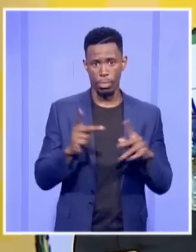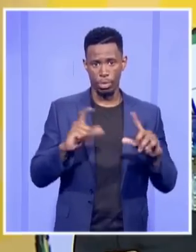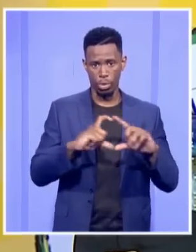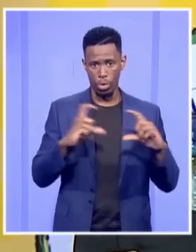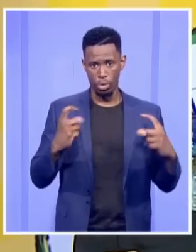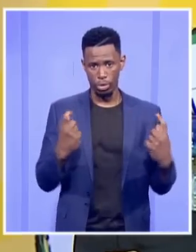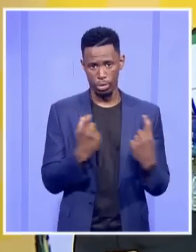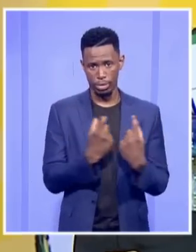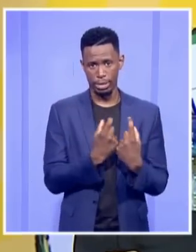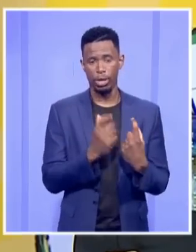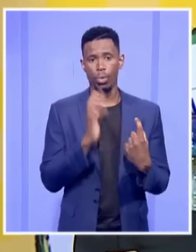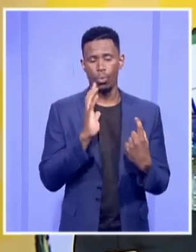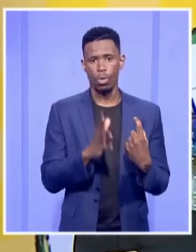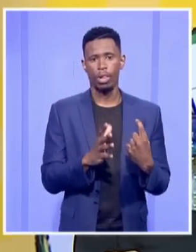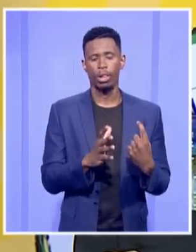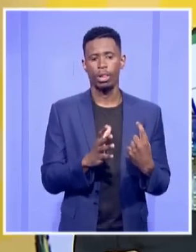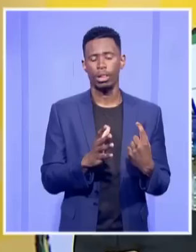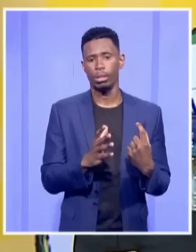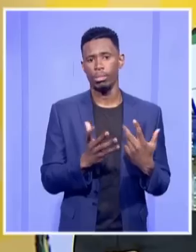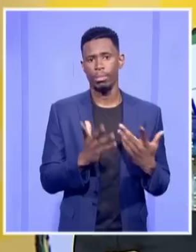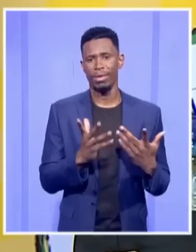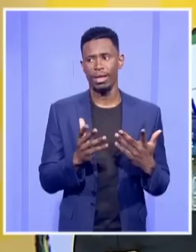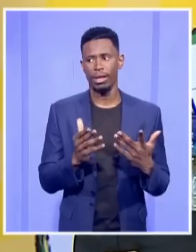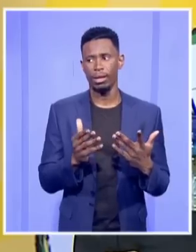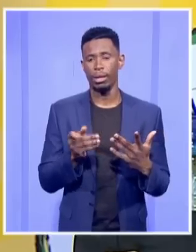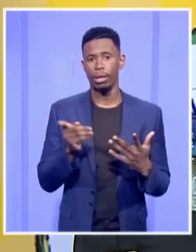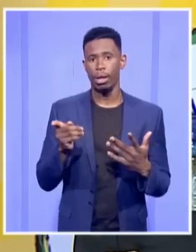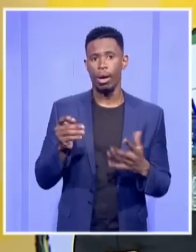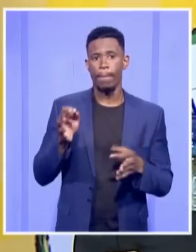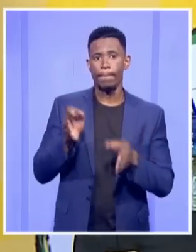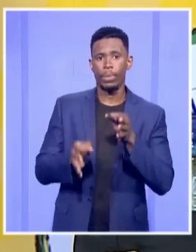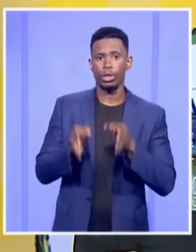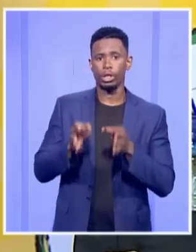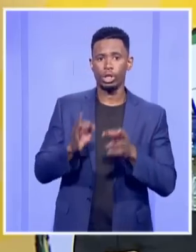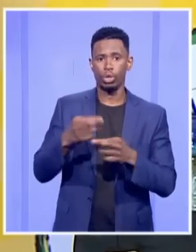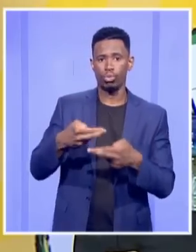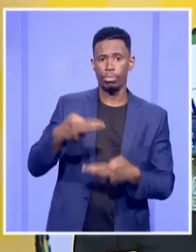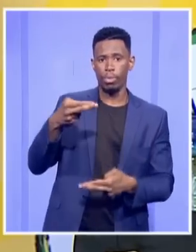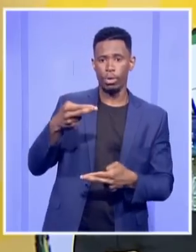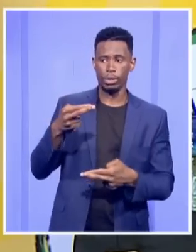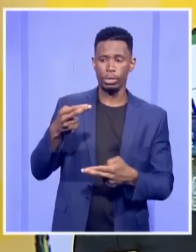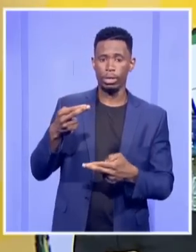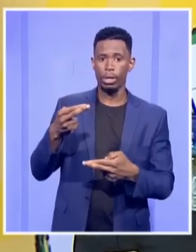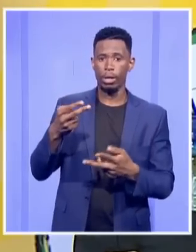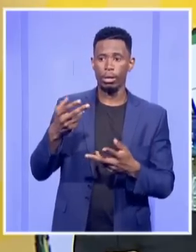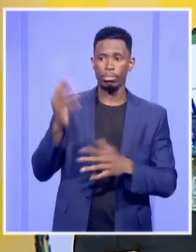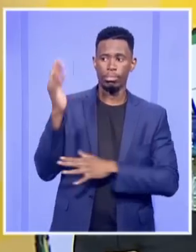will meet just after the delivery of the political report